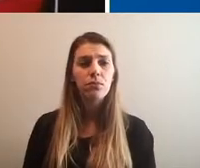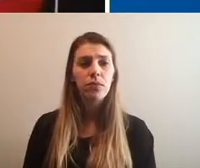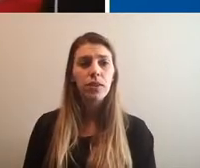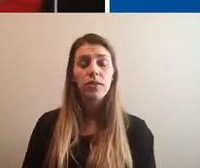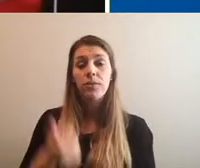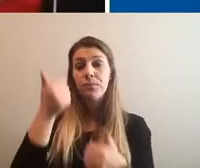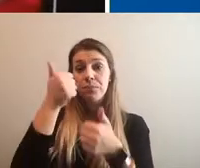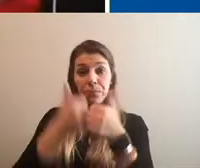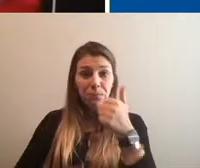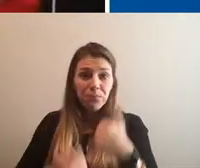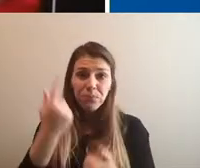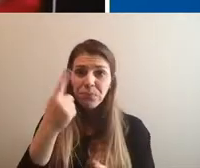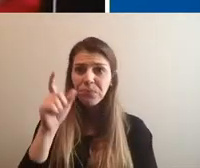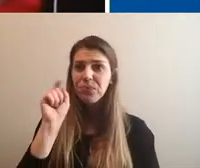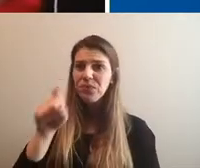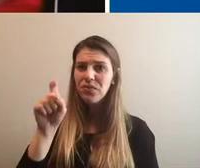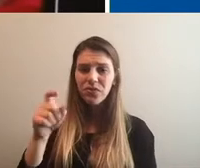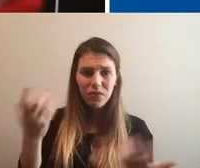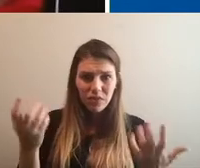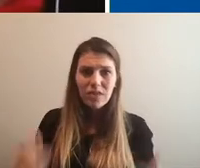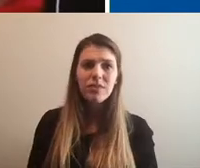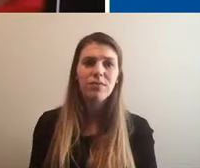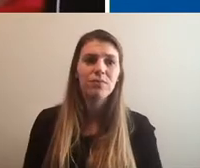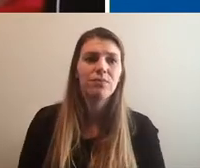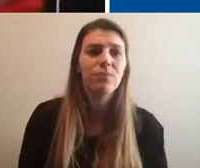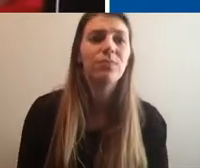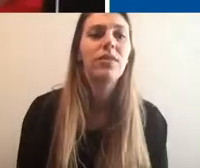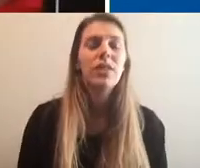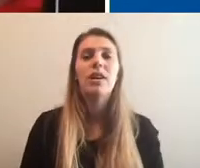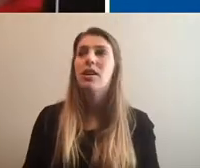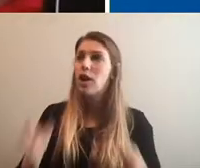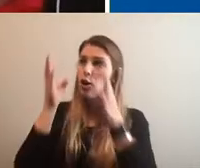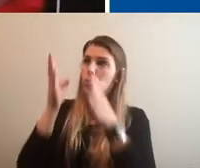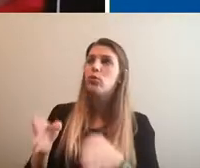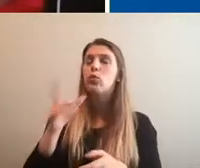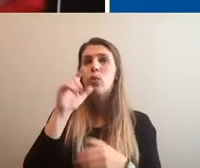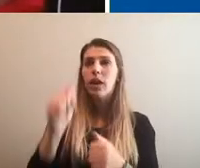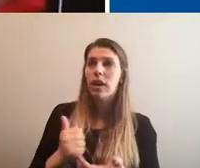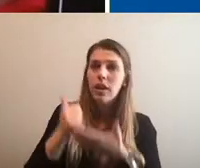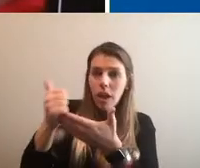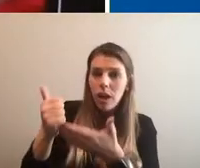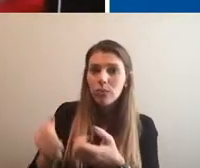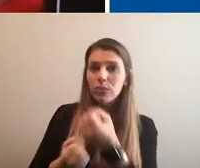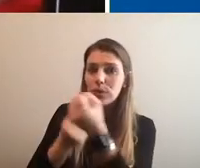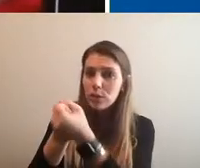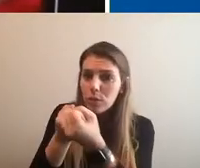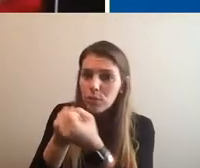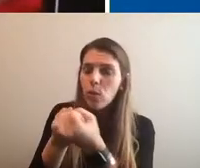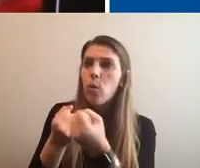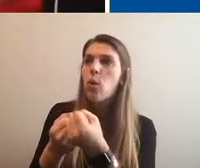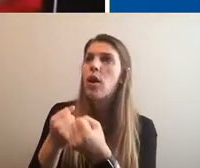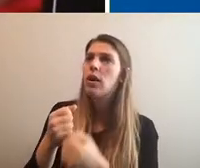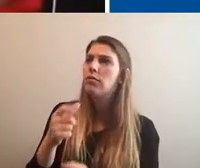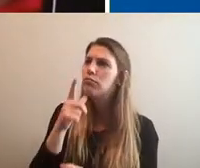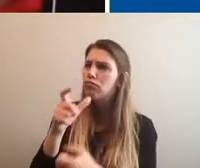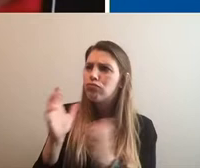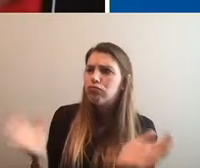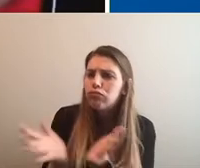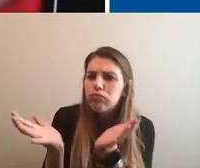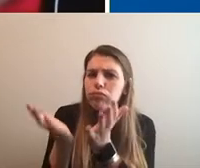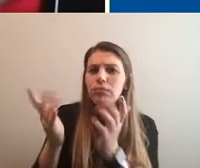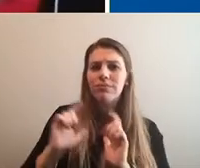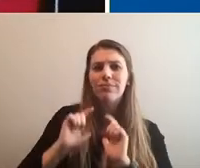Everybody needs someone to help them, support them, and be that champion. Over to you,